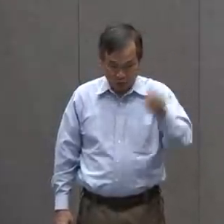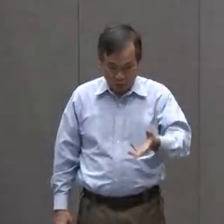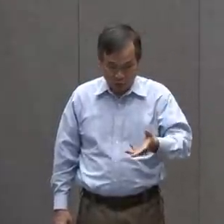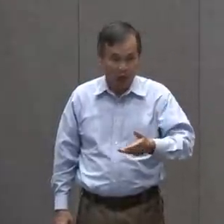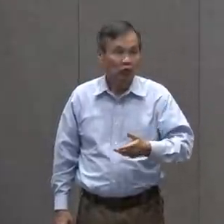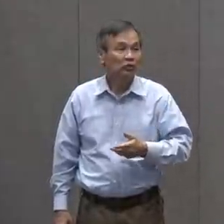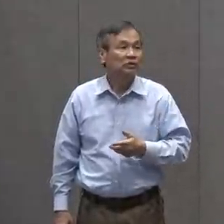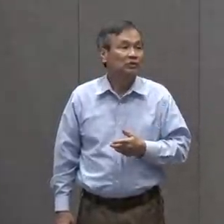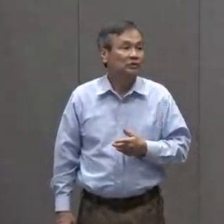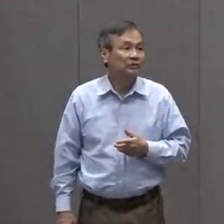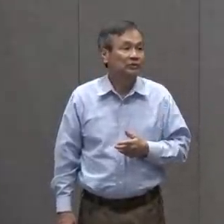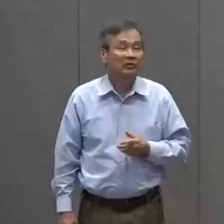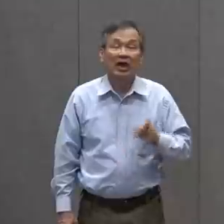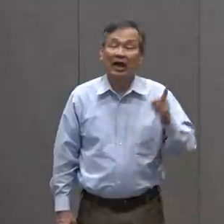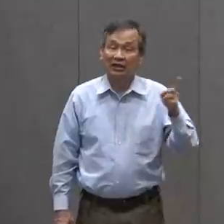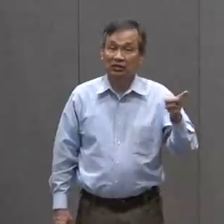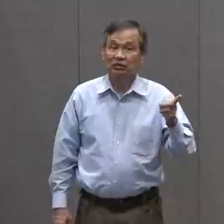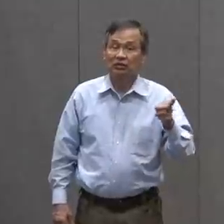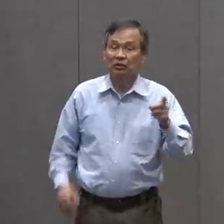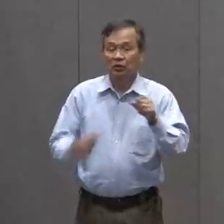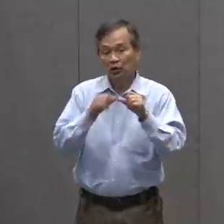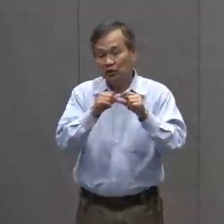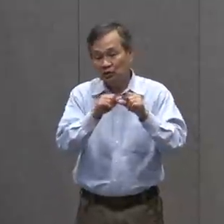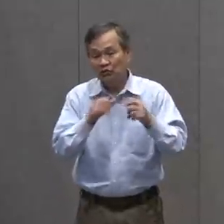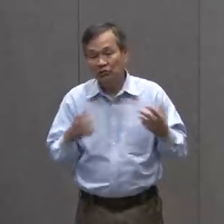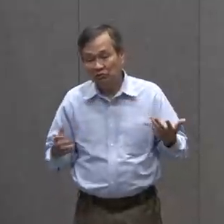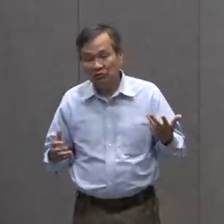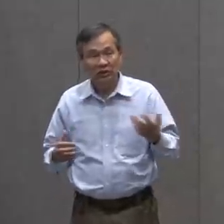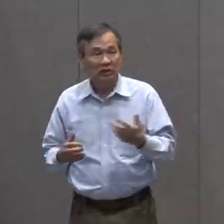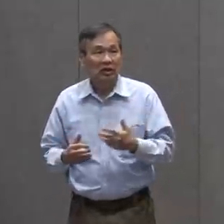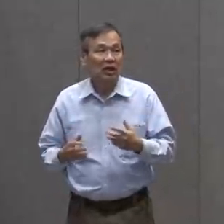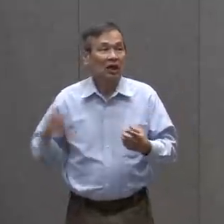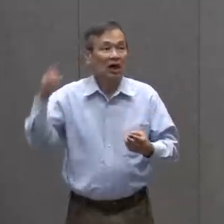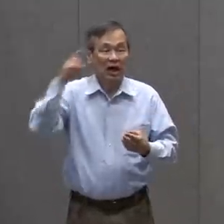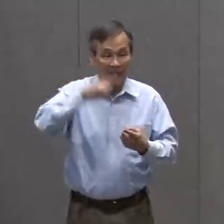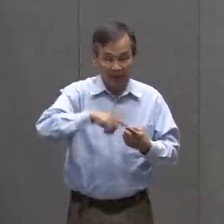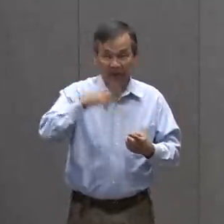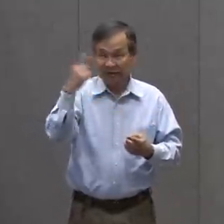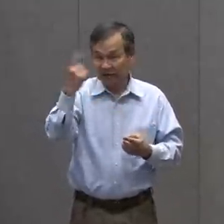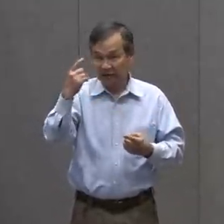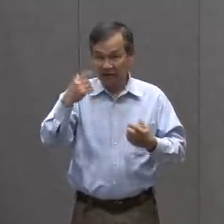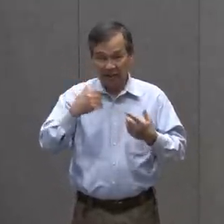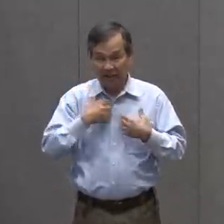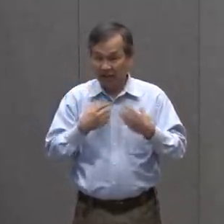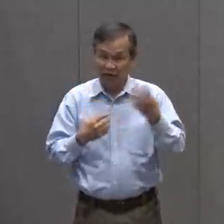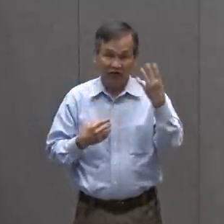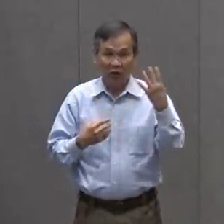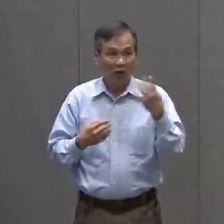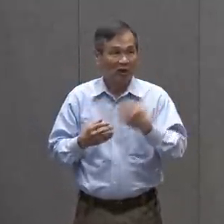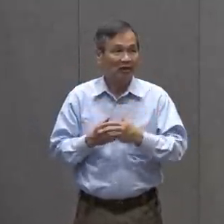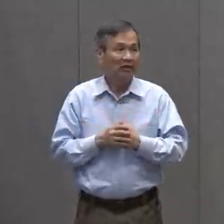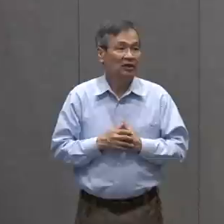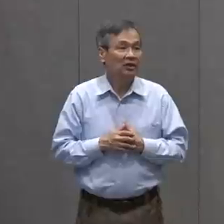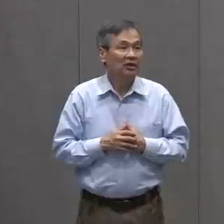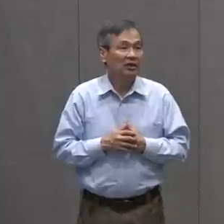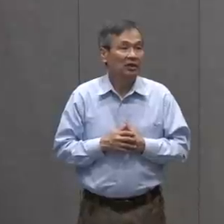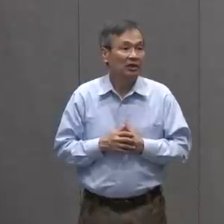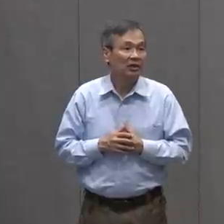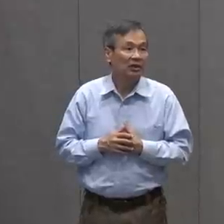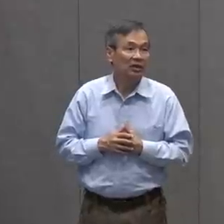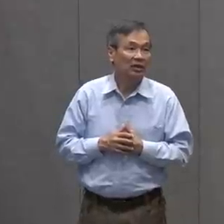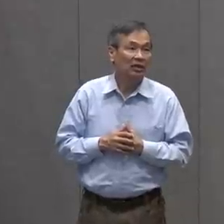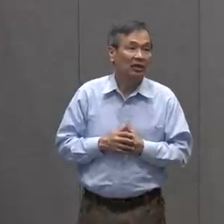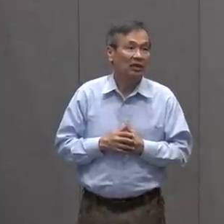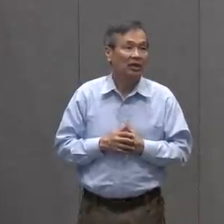her roll. Thank you. And you'll continue doing that until someone has 4 in a row. So let's go ahead and play. And